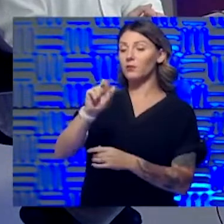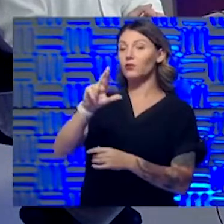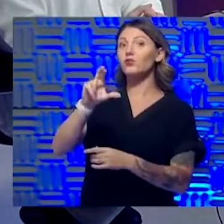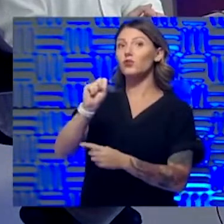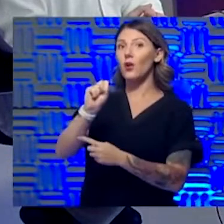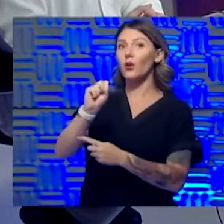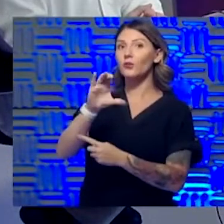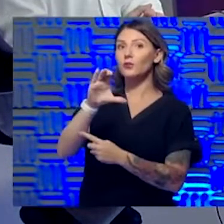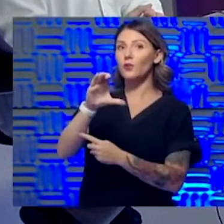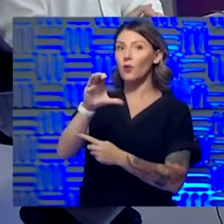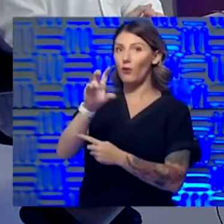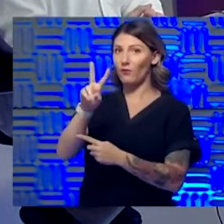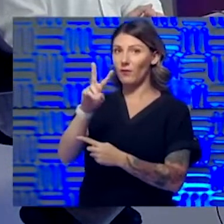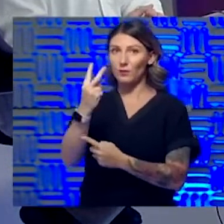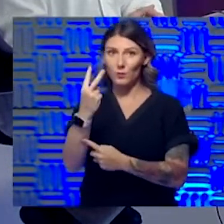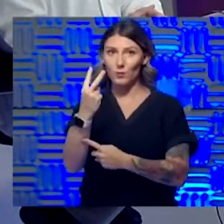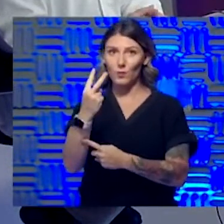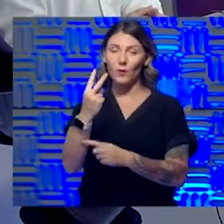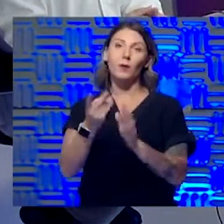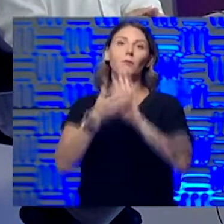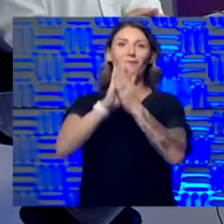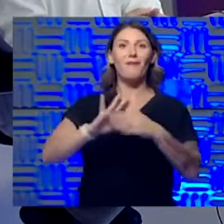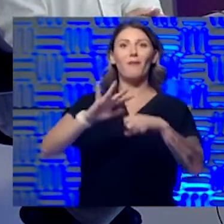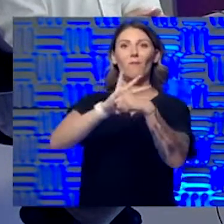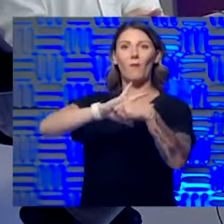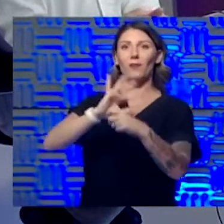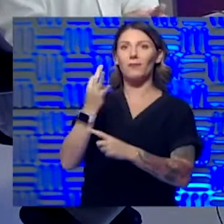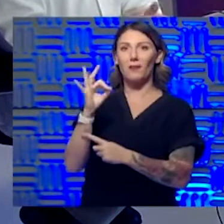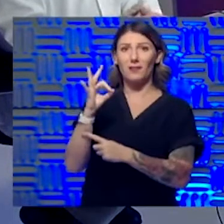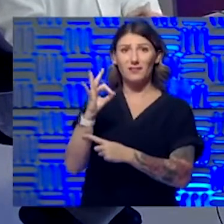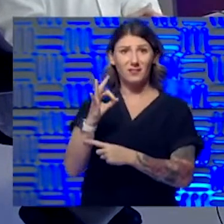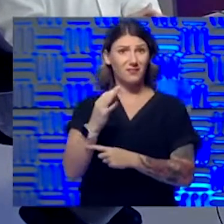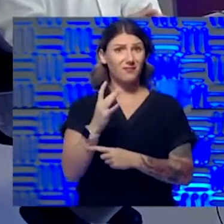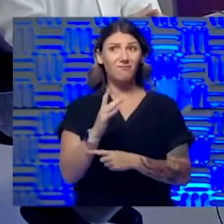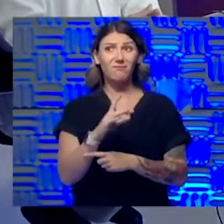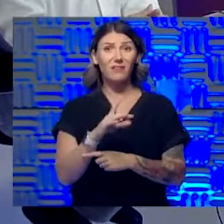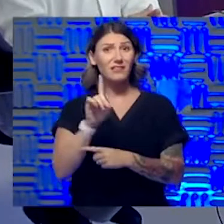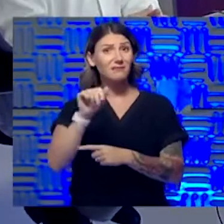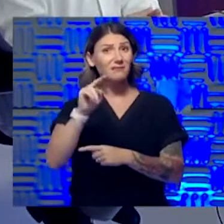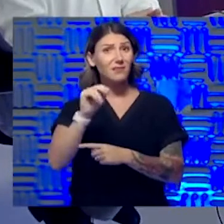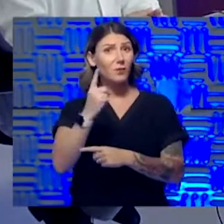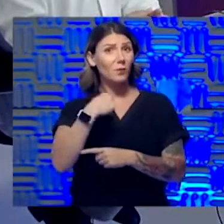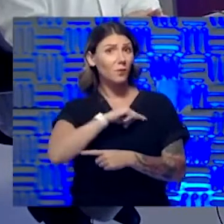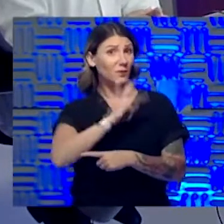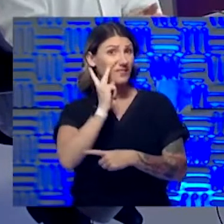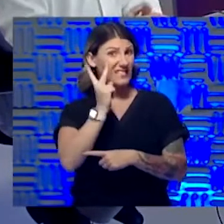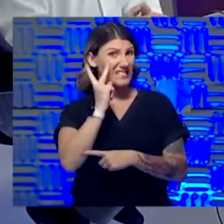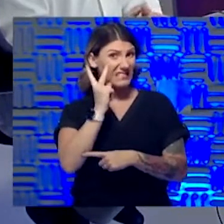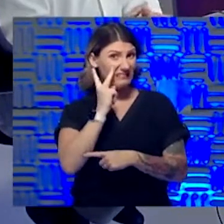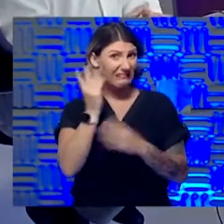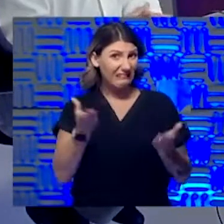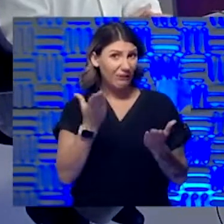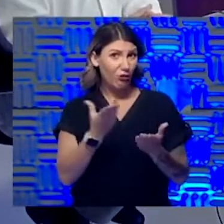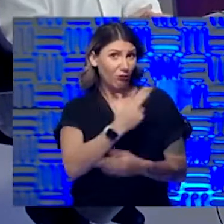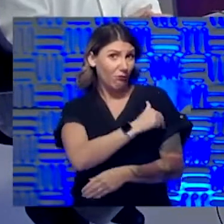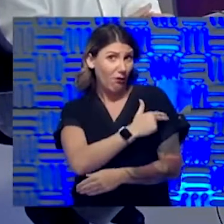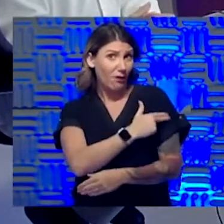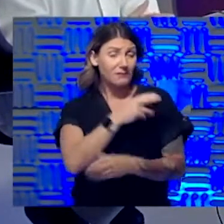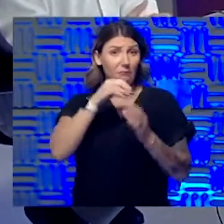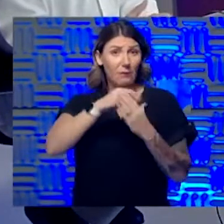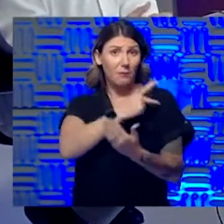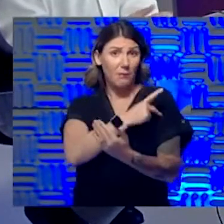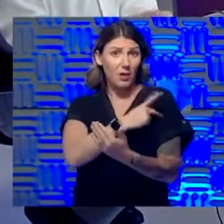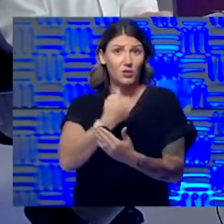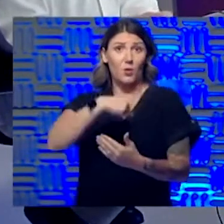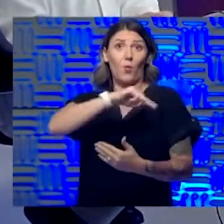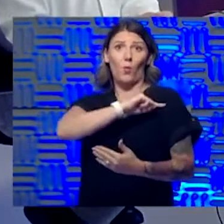it'll lead to COVID-19. Dana, have we seen that transmission occur in the outpatient setting or in the inpatient setting? Have we seen anything where a place where we think we've